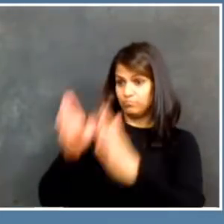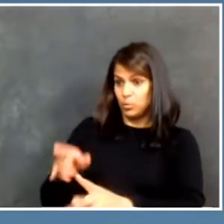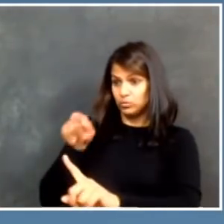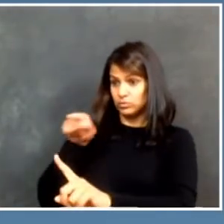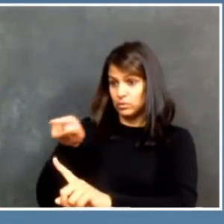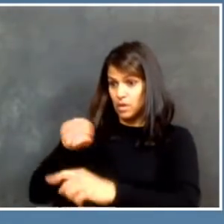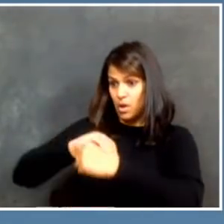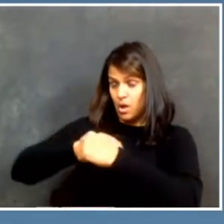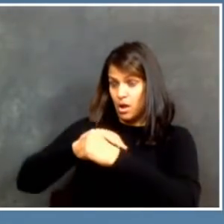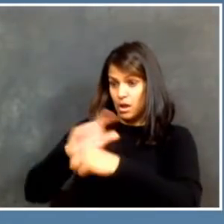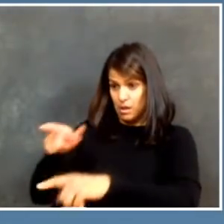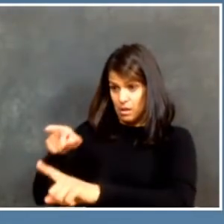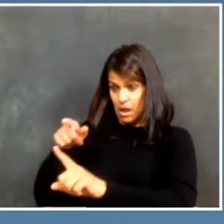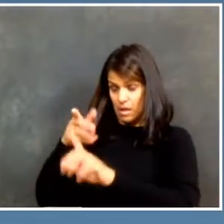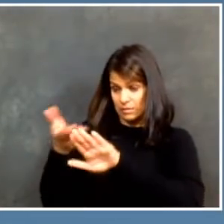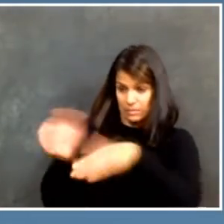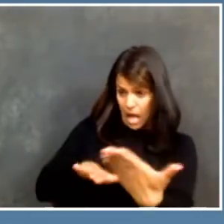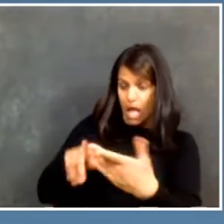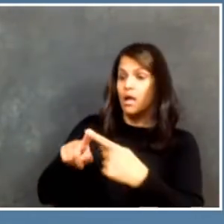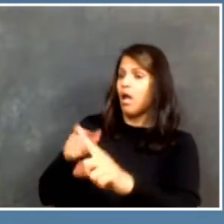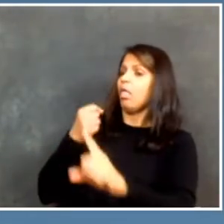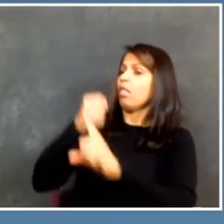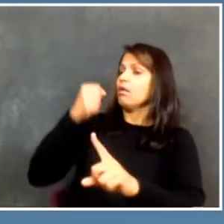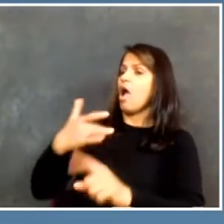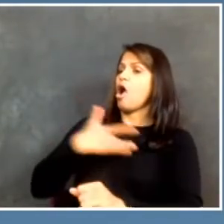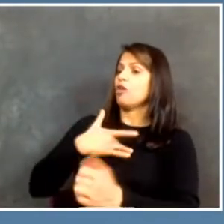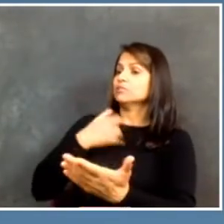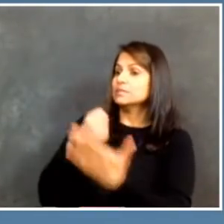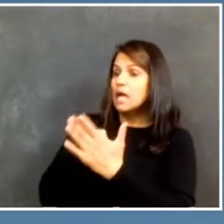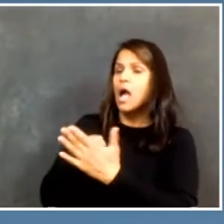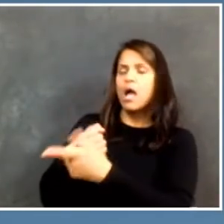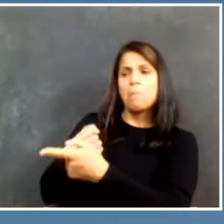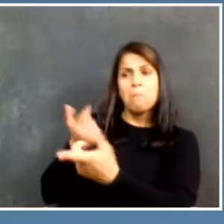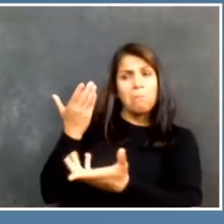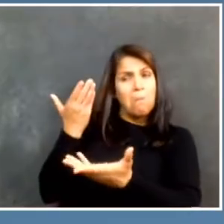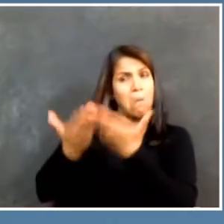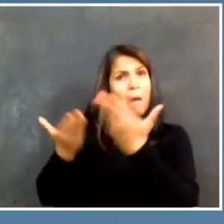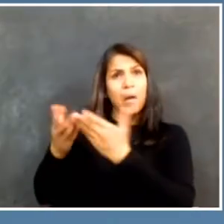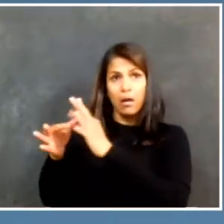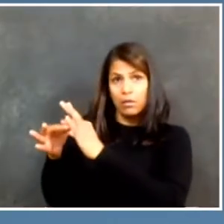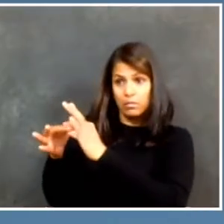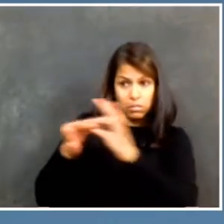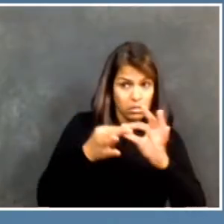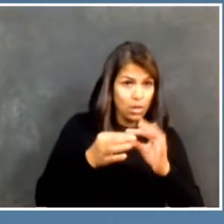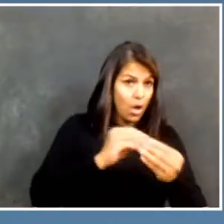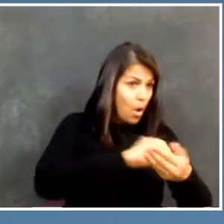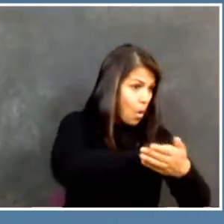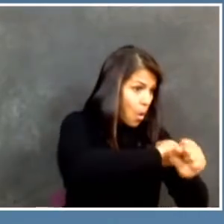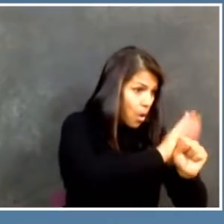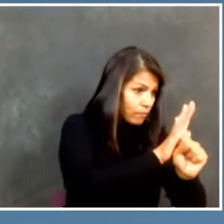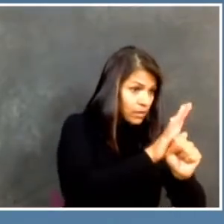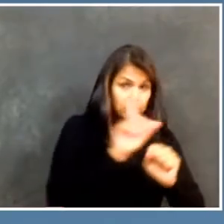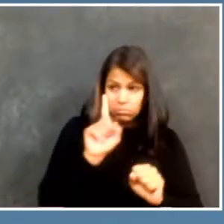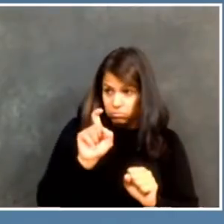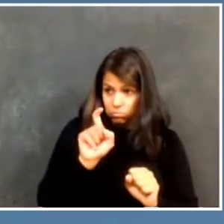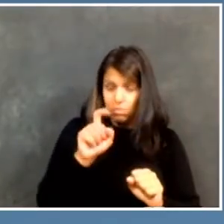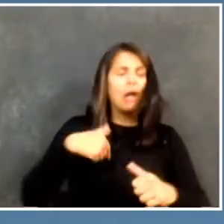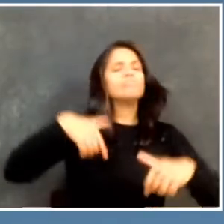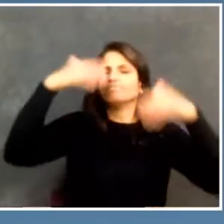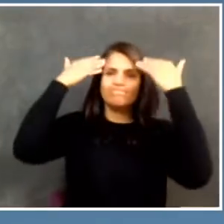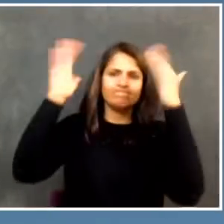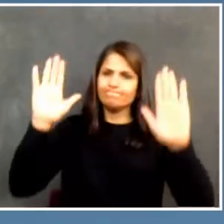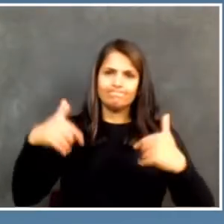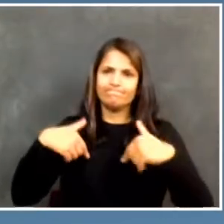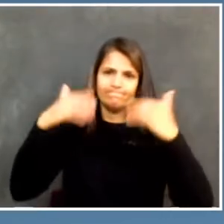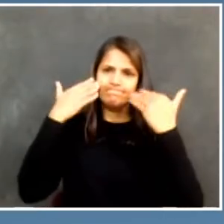been categorized as a COVID probable? I don't know that we will ever be able to answer that question fully, but I